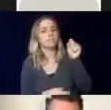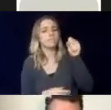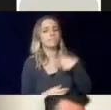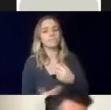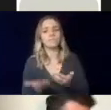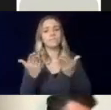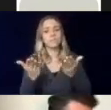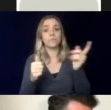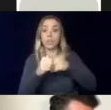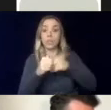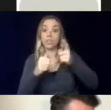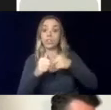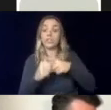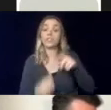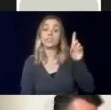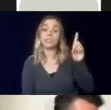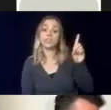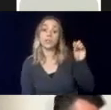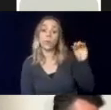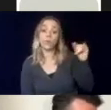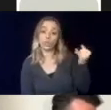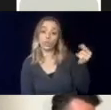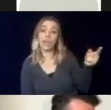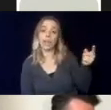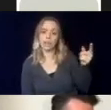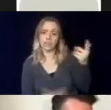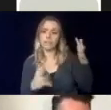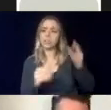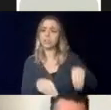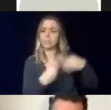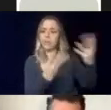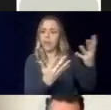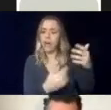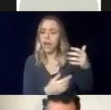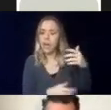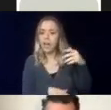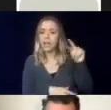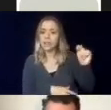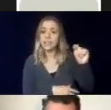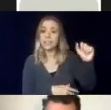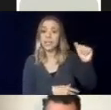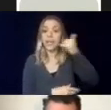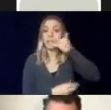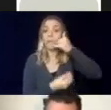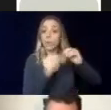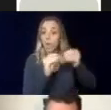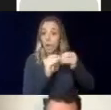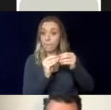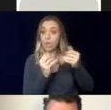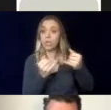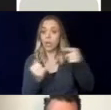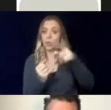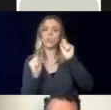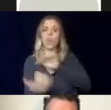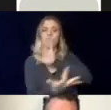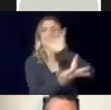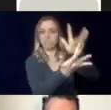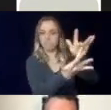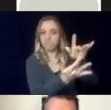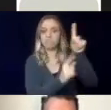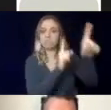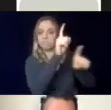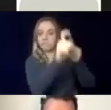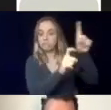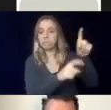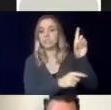off that DOJ, they did provide, I believe, a TA number or a line in which you can actually ask questions of the Department of